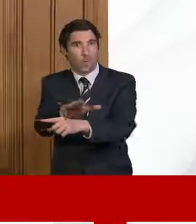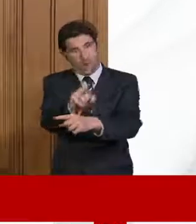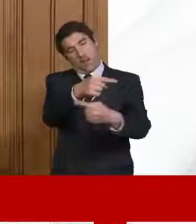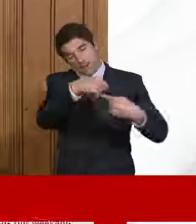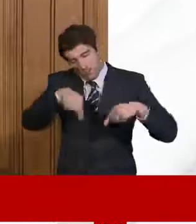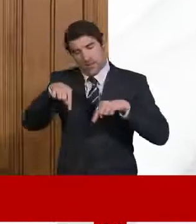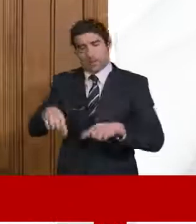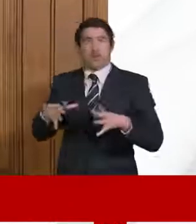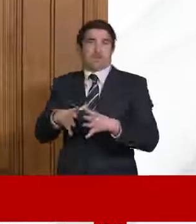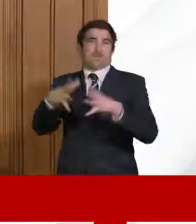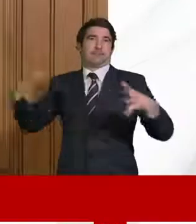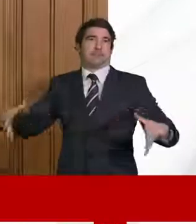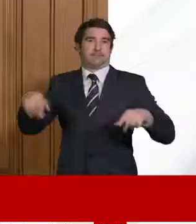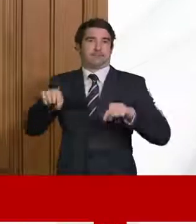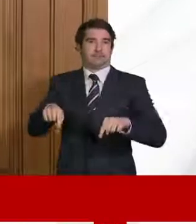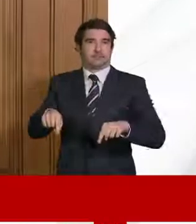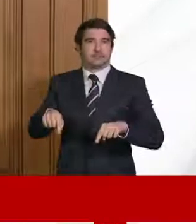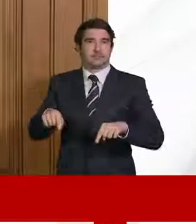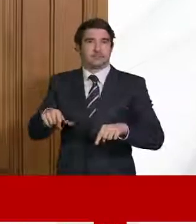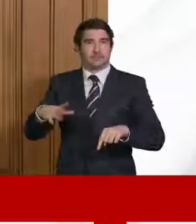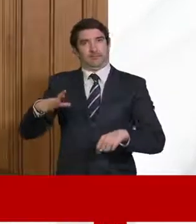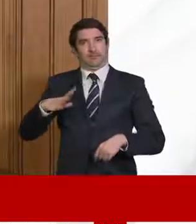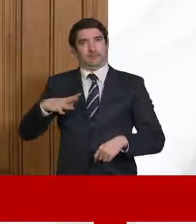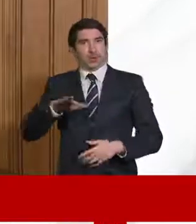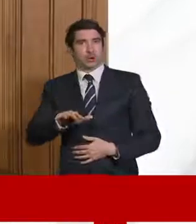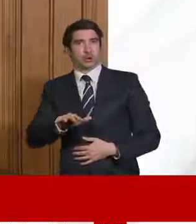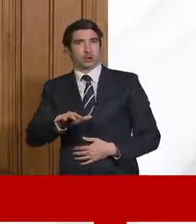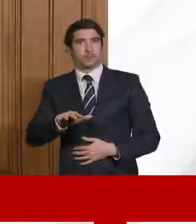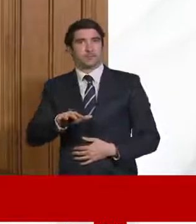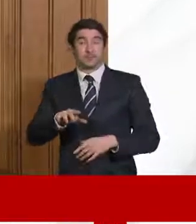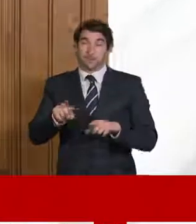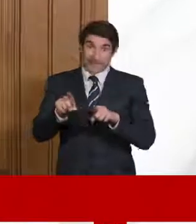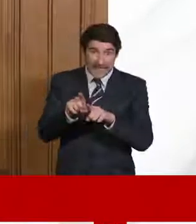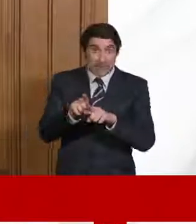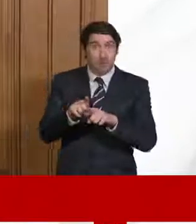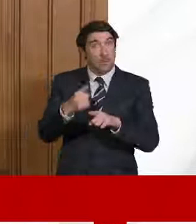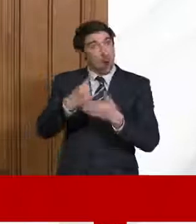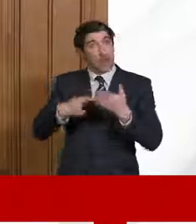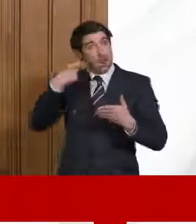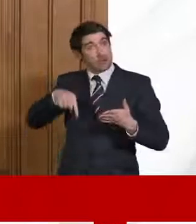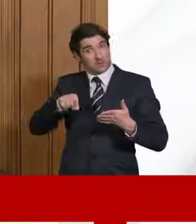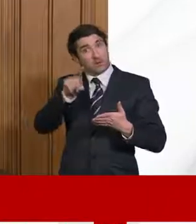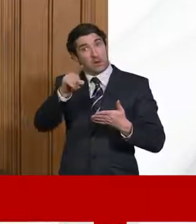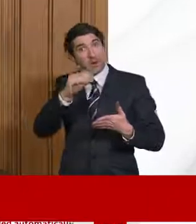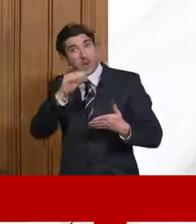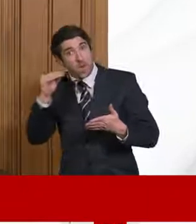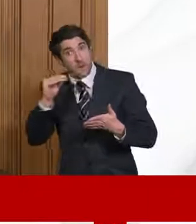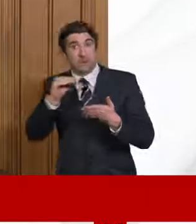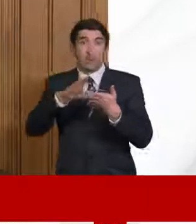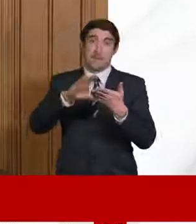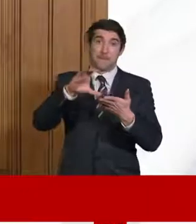the NHS Nightingale. And as you know, we have plans in Birmingham and Manchester for a similar model, but the rest of the